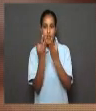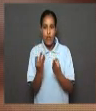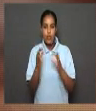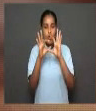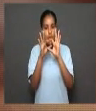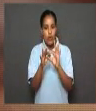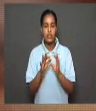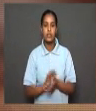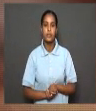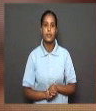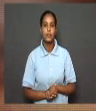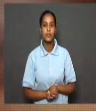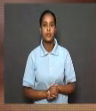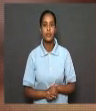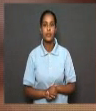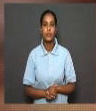form bonds.